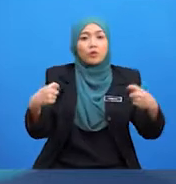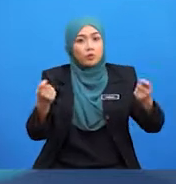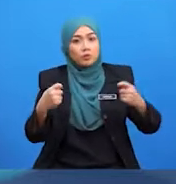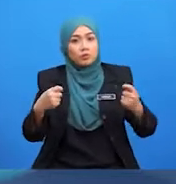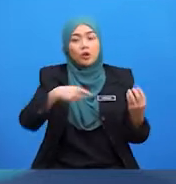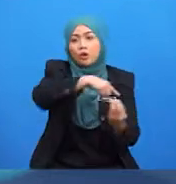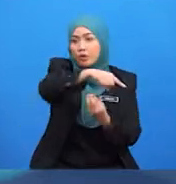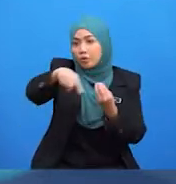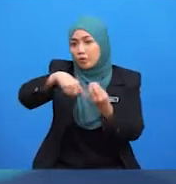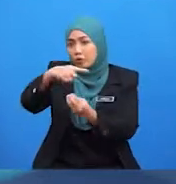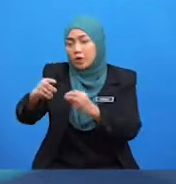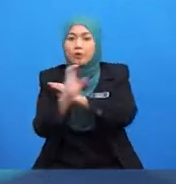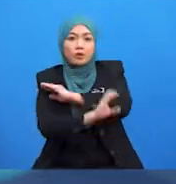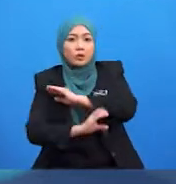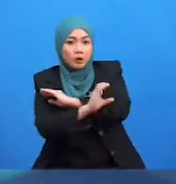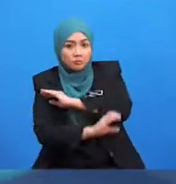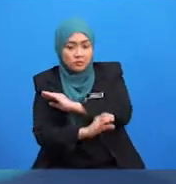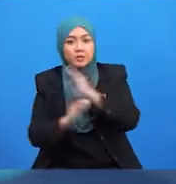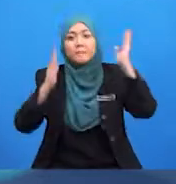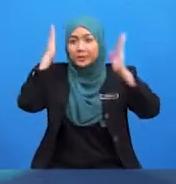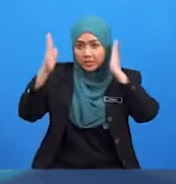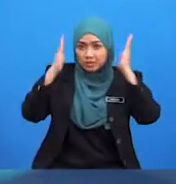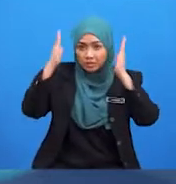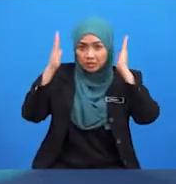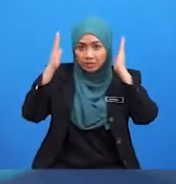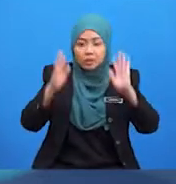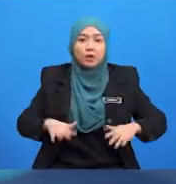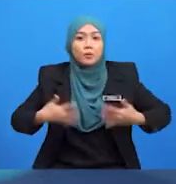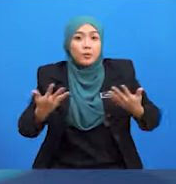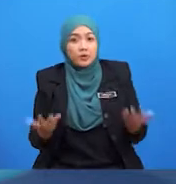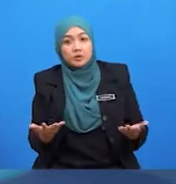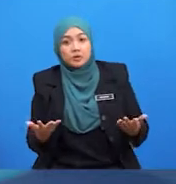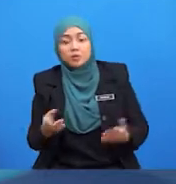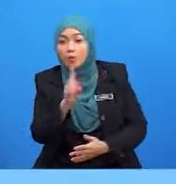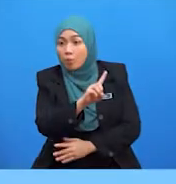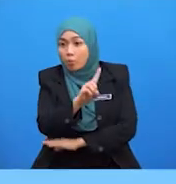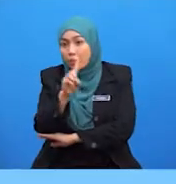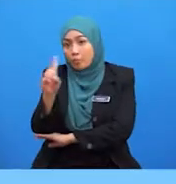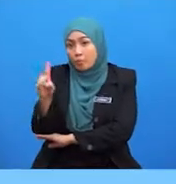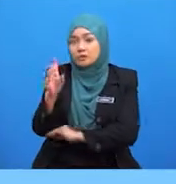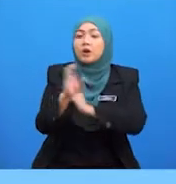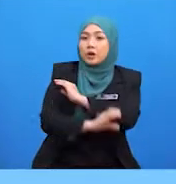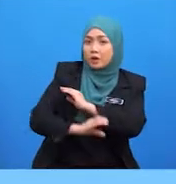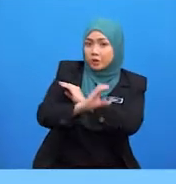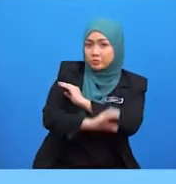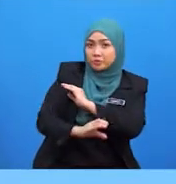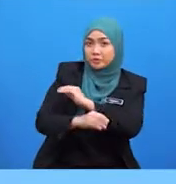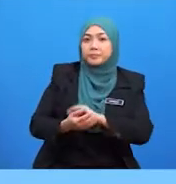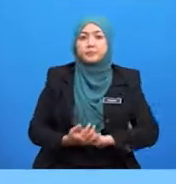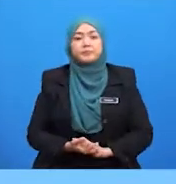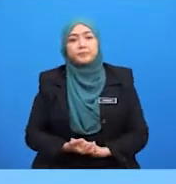our country, Malaysia. What about the ones out of our country? Do you know that there